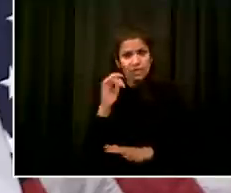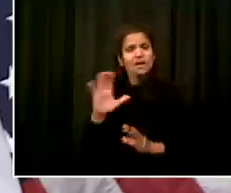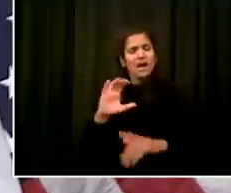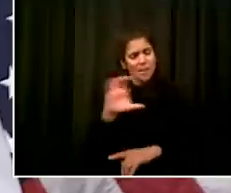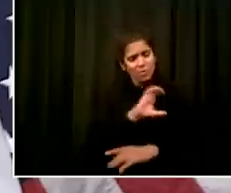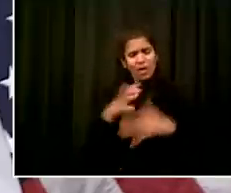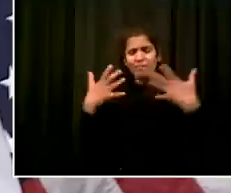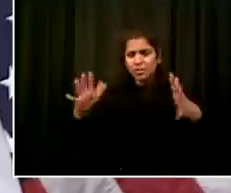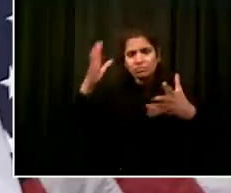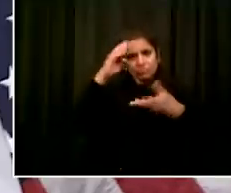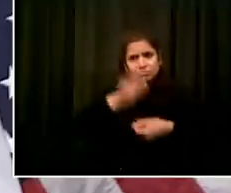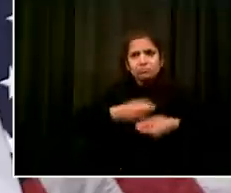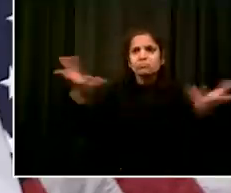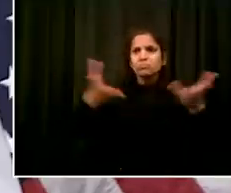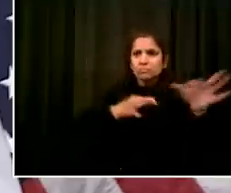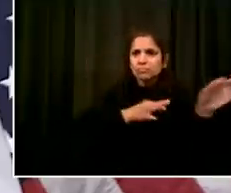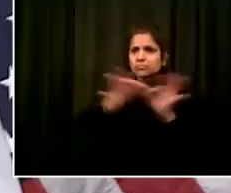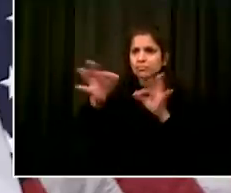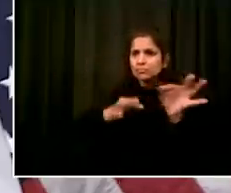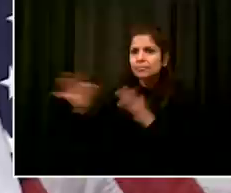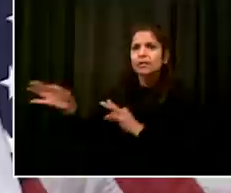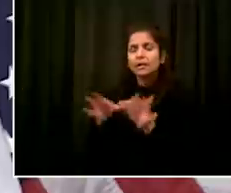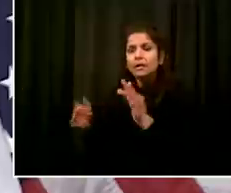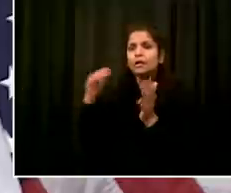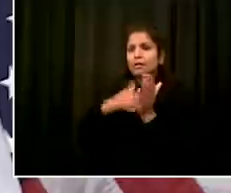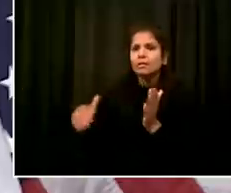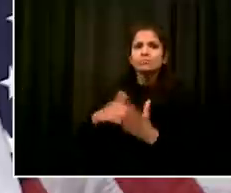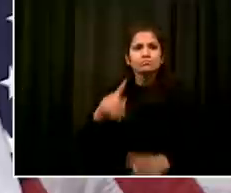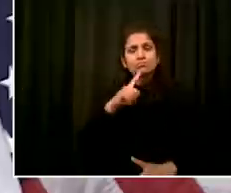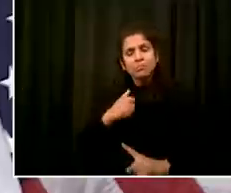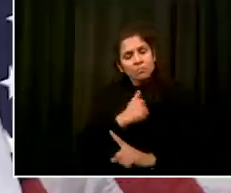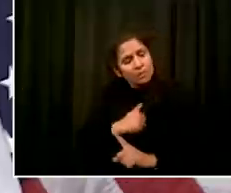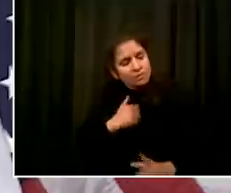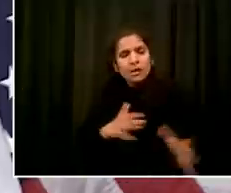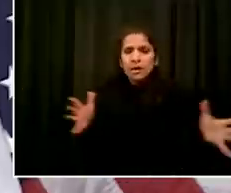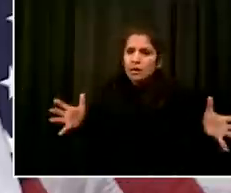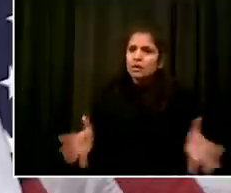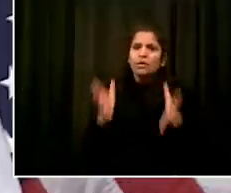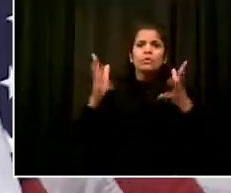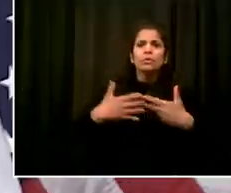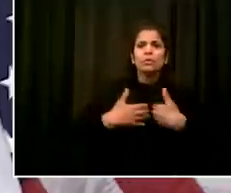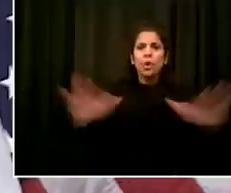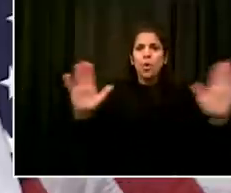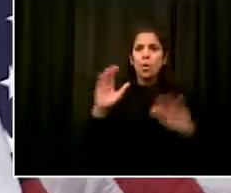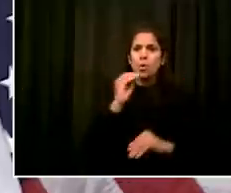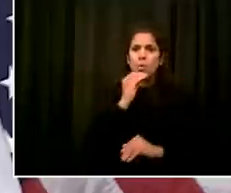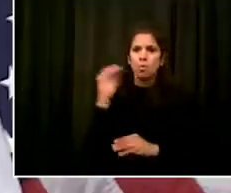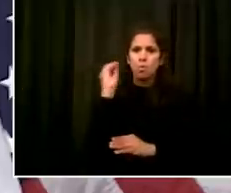famous, and we should pull this video up and show it again during Occupy Wall Street,